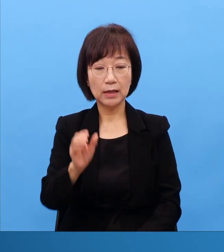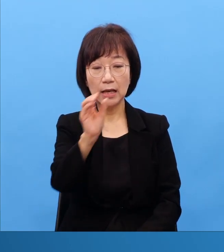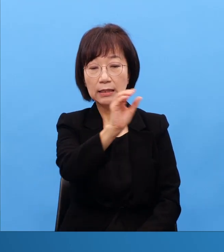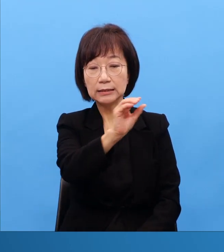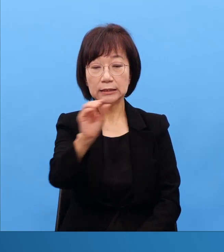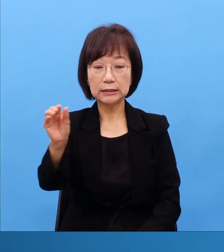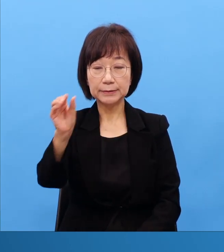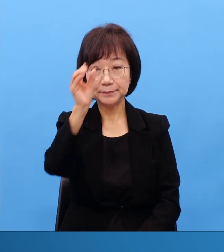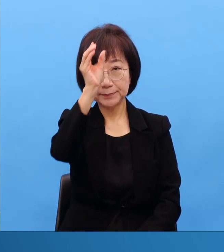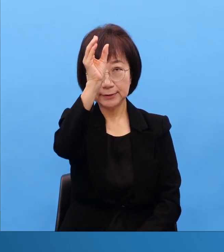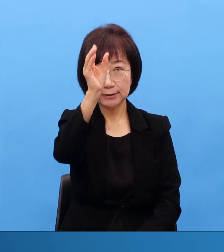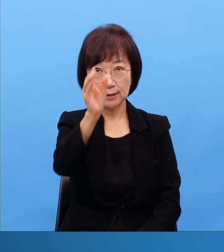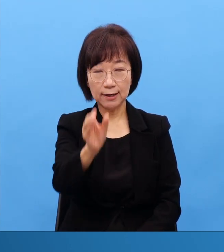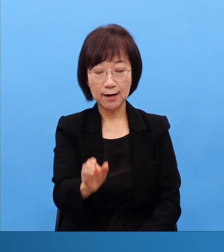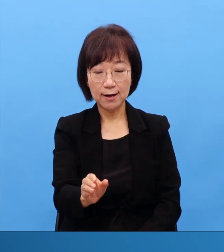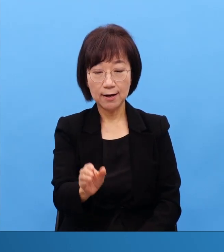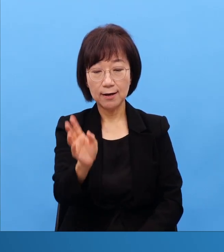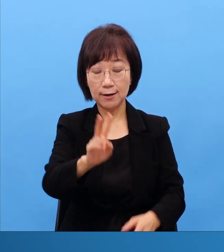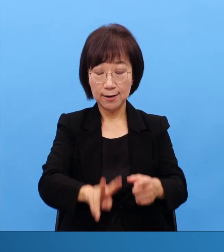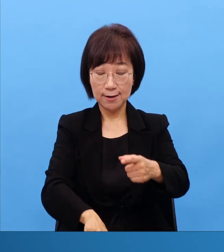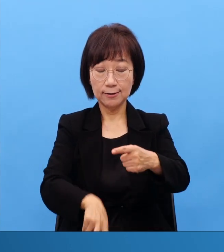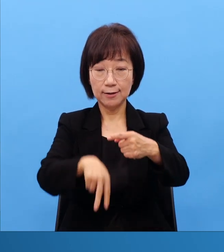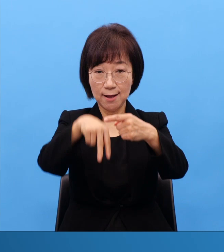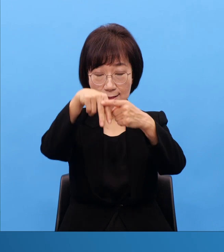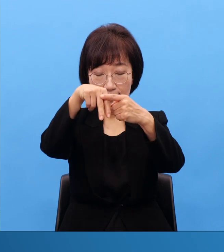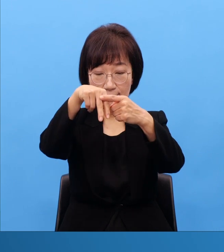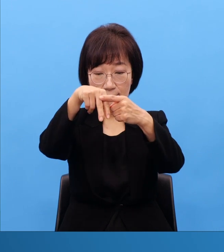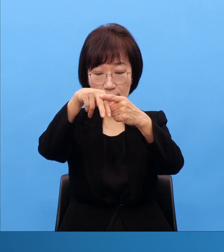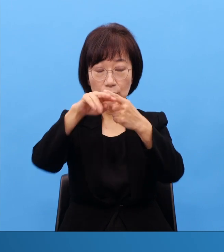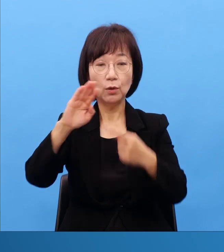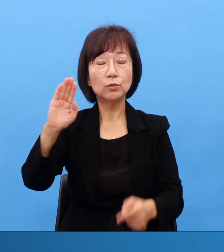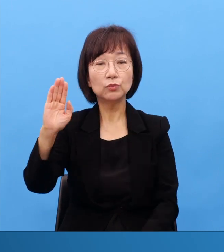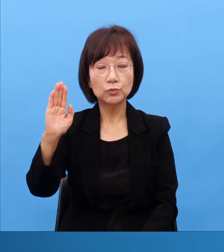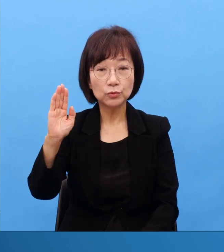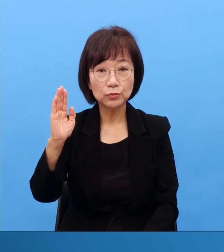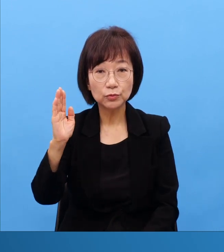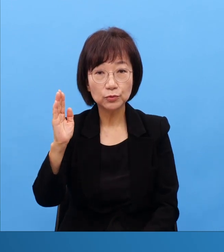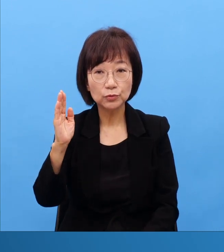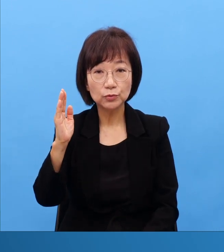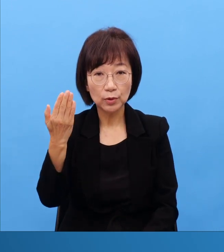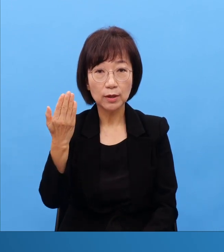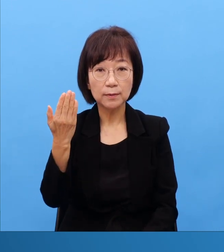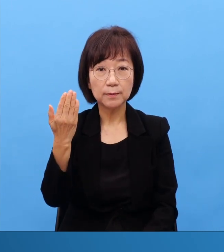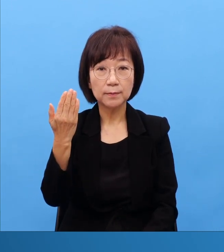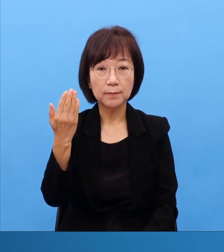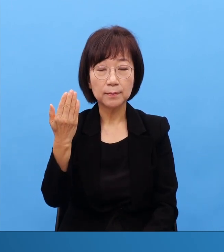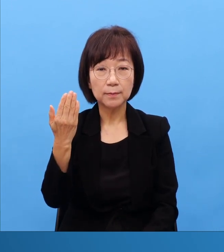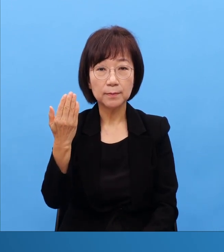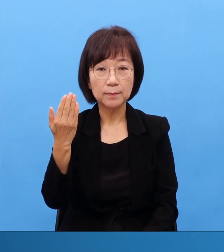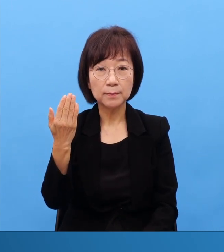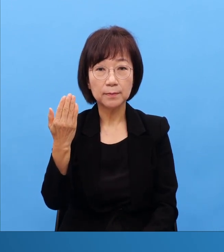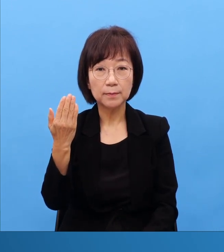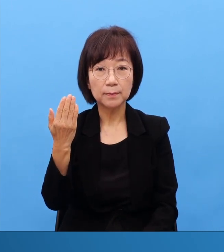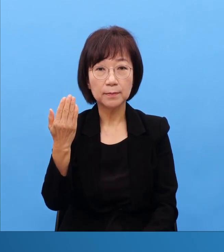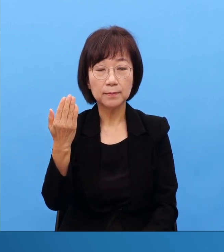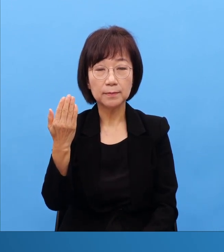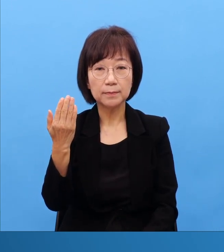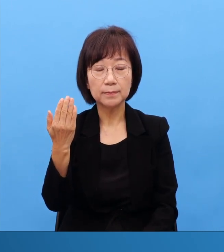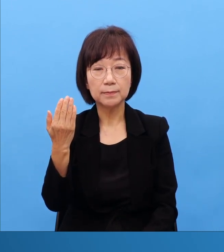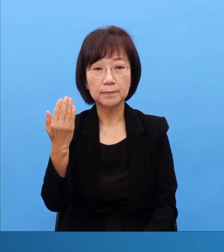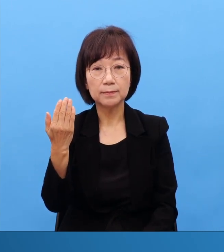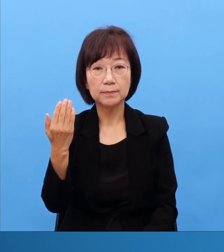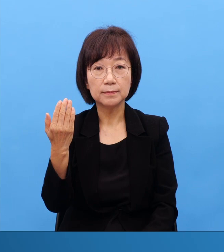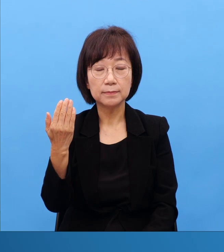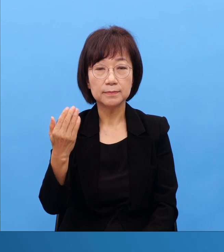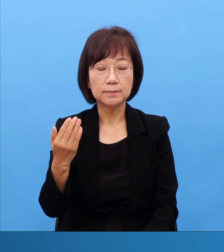completely peace at peace before all these things that were happening. John 12:3, he speaks about his ensuing death and what will happen to the people as a result of his death.